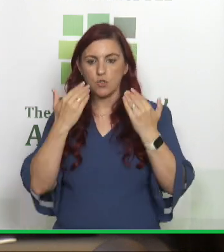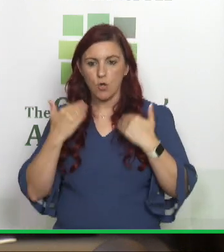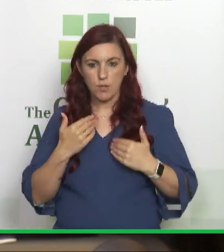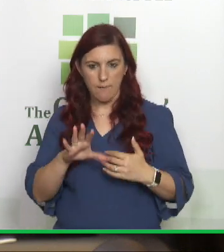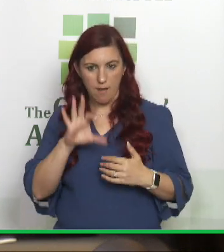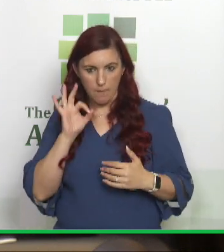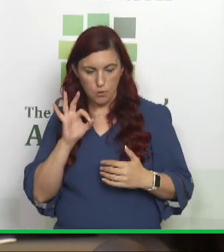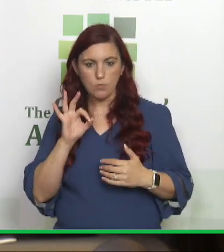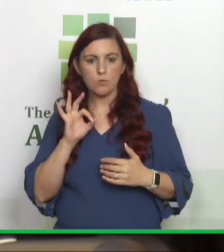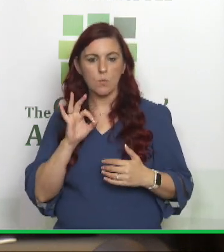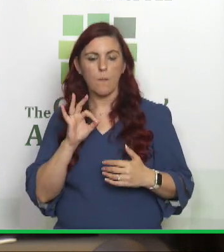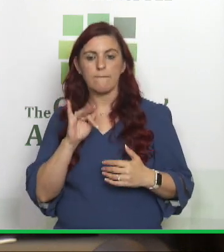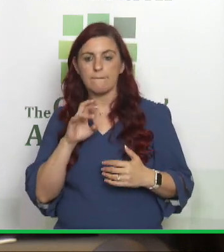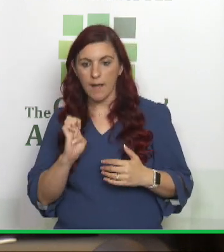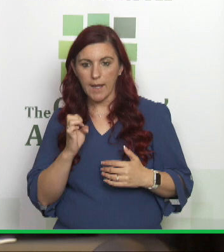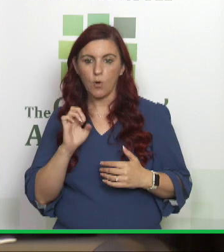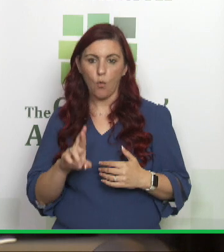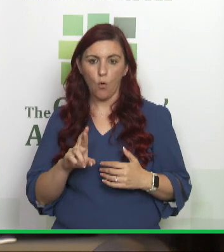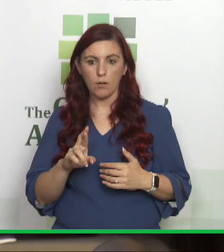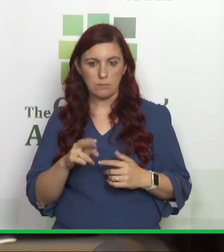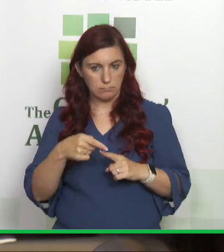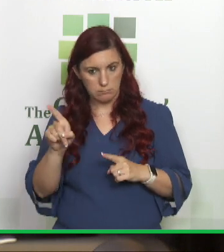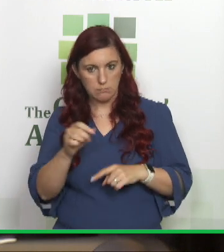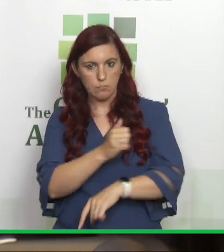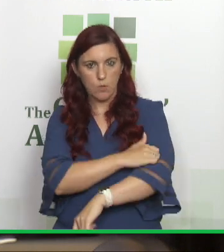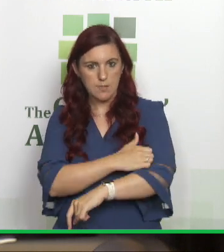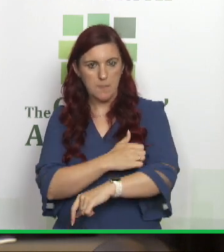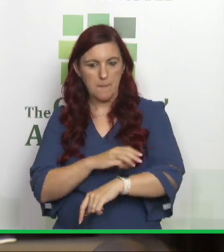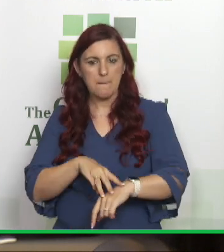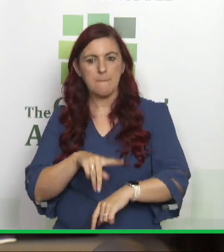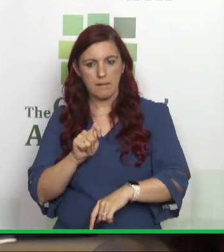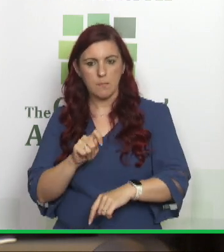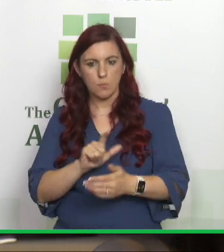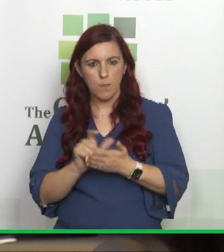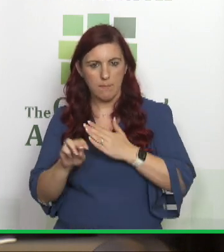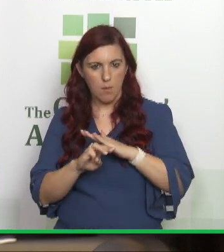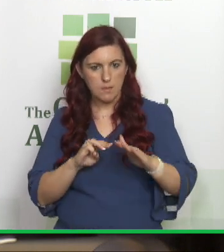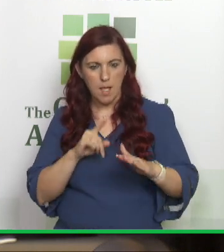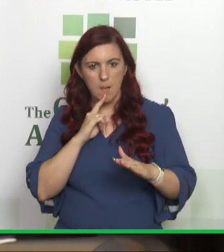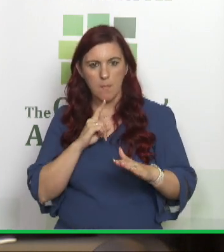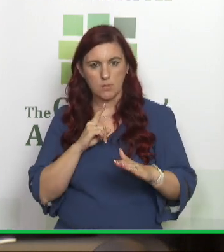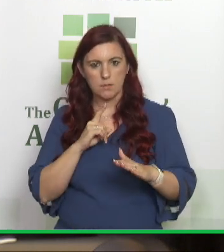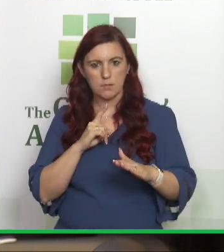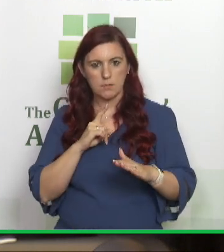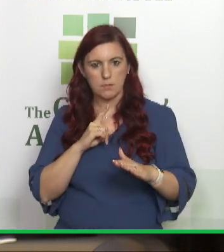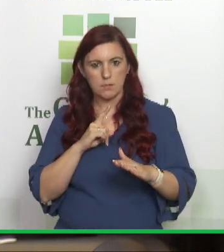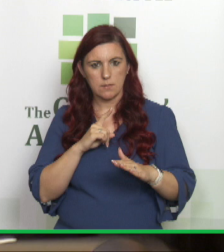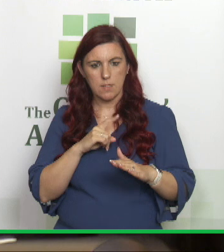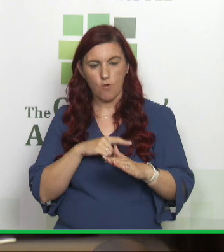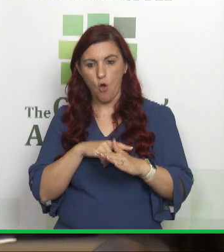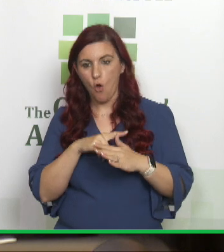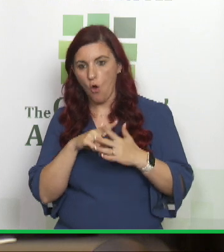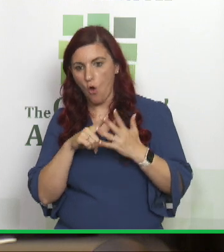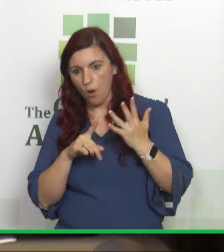you or at their discretion impose a prison sentence up to a maximum of 12 months. So that's for all other drugs outside cannabis.